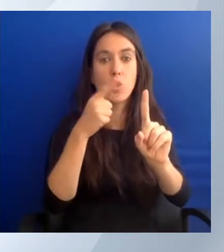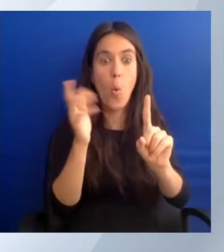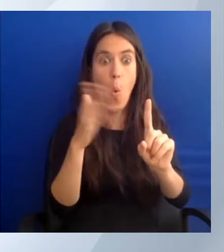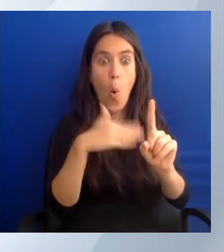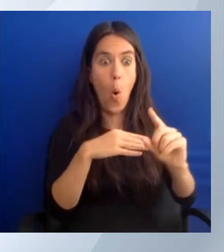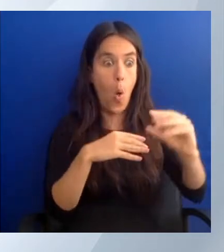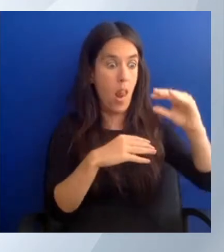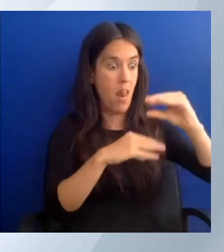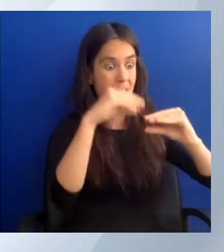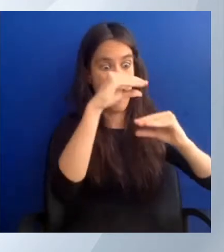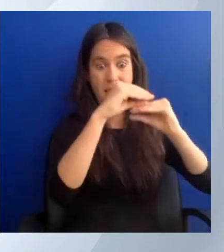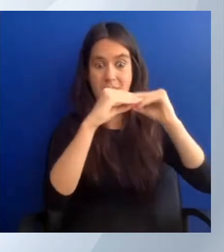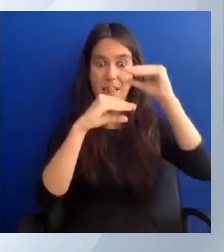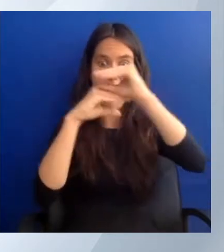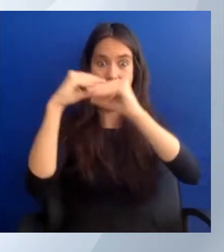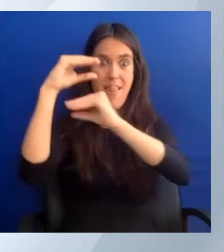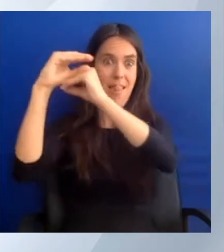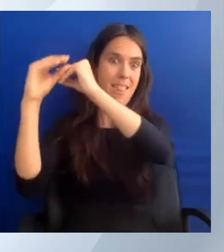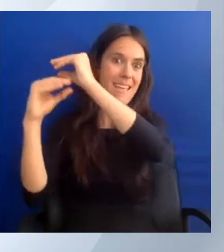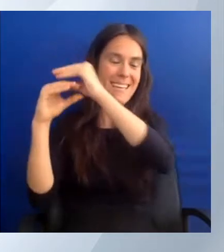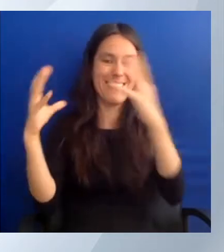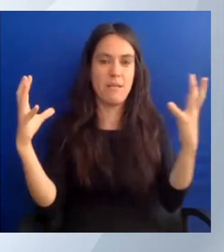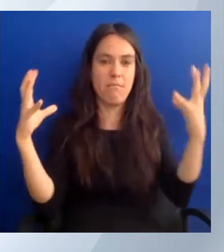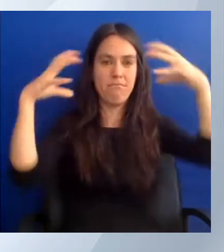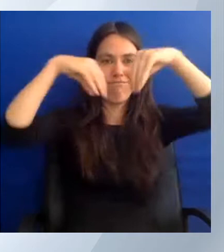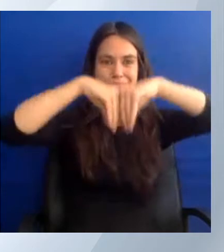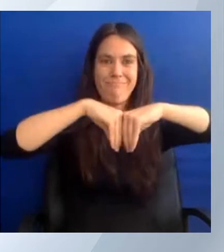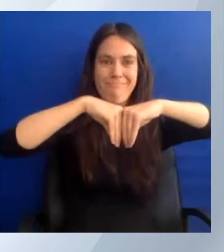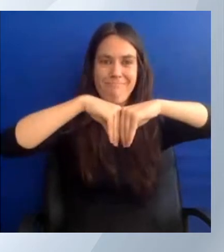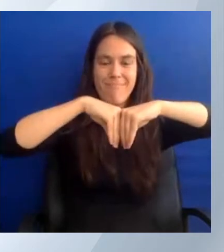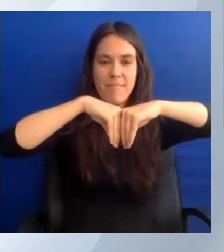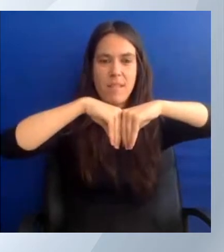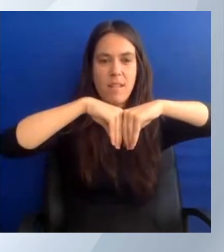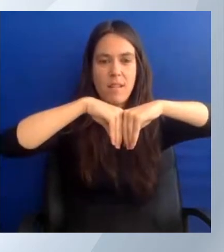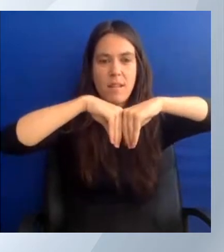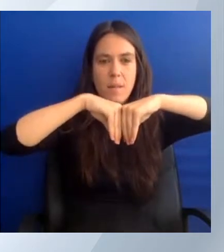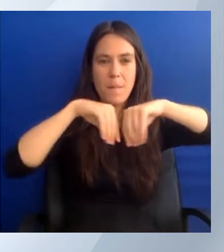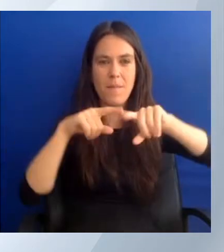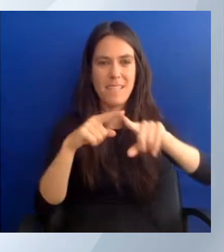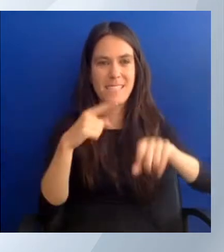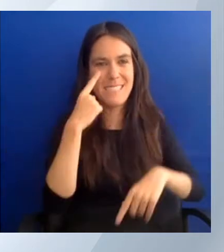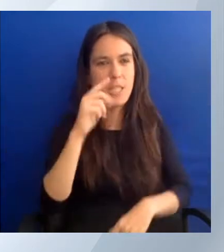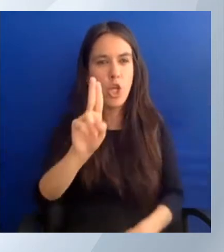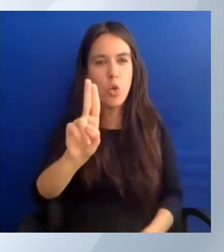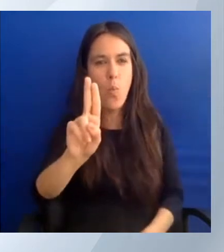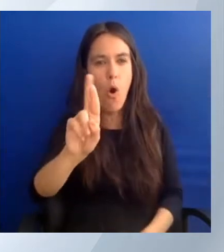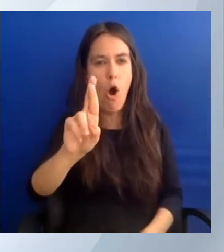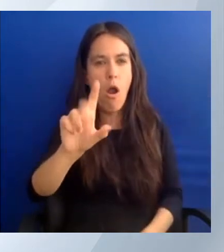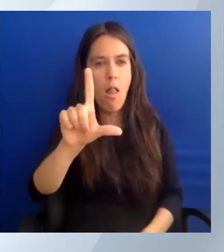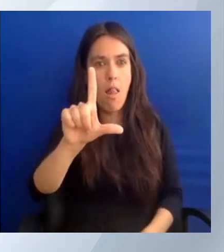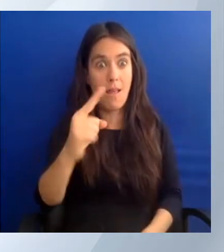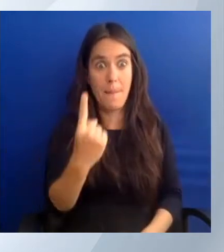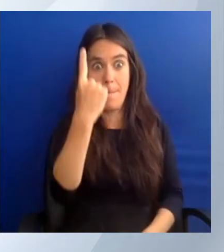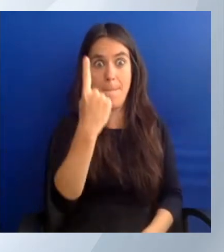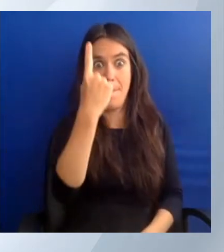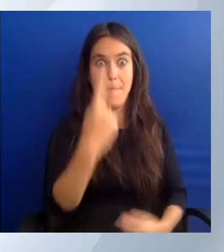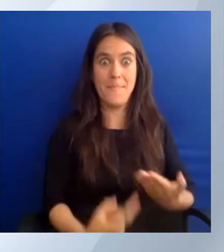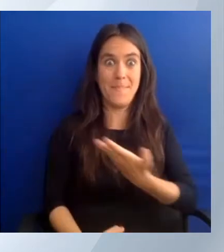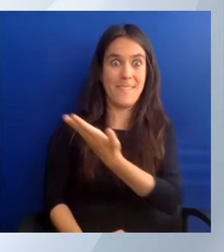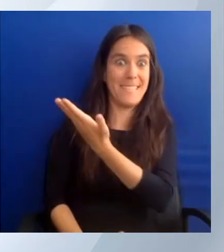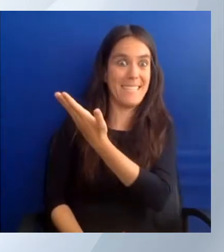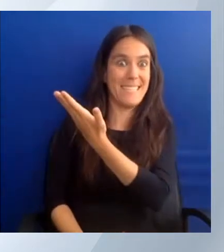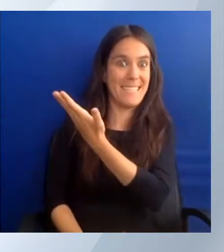are exposed as local endpoints. So as if you can see in this URL, I'm exposing the